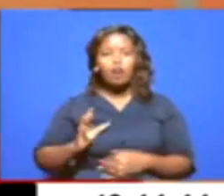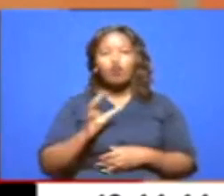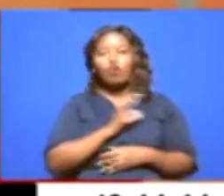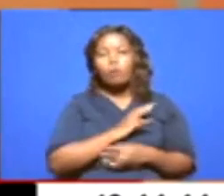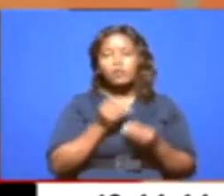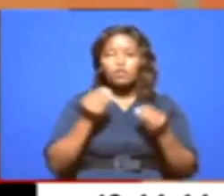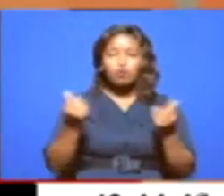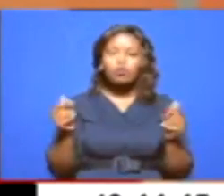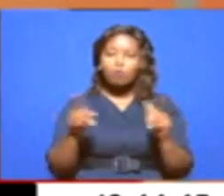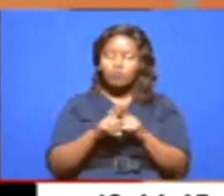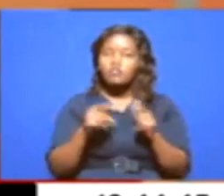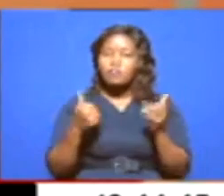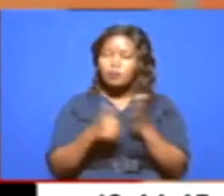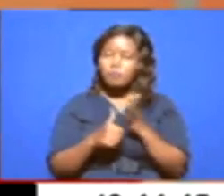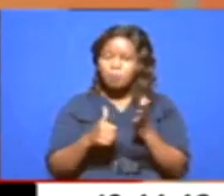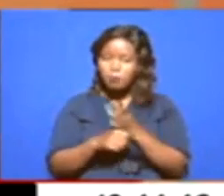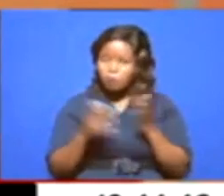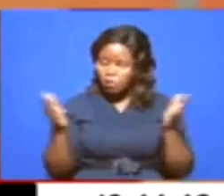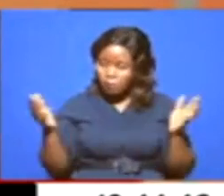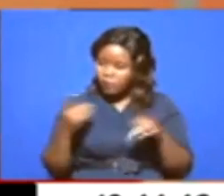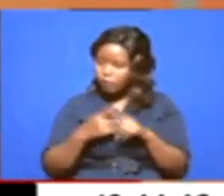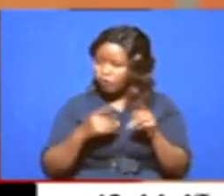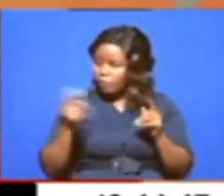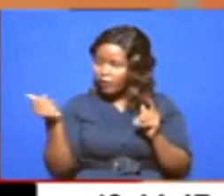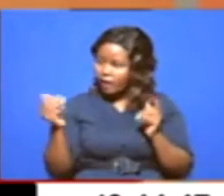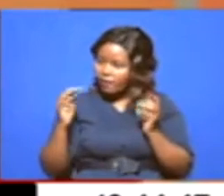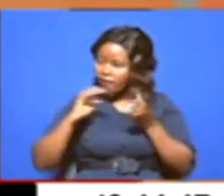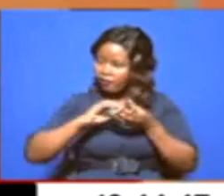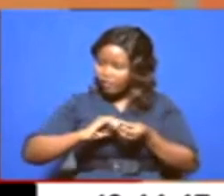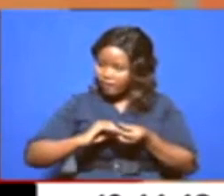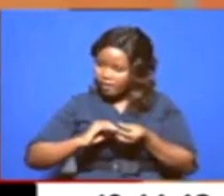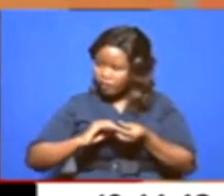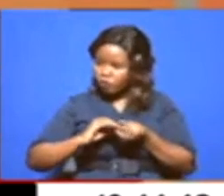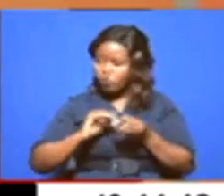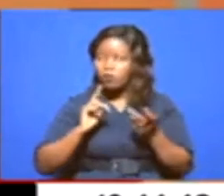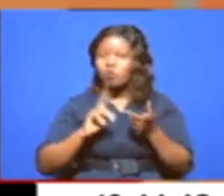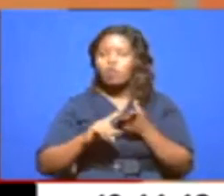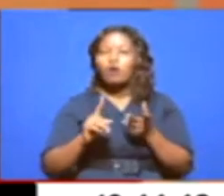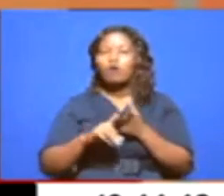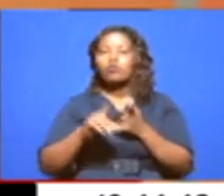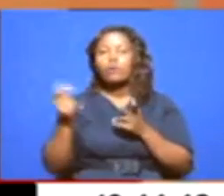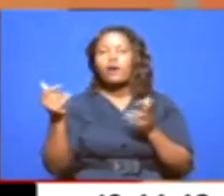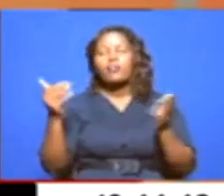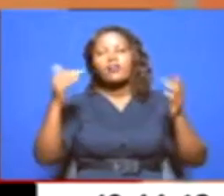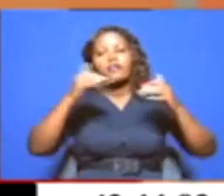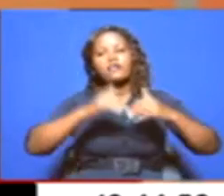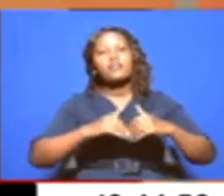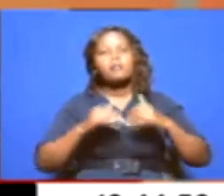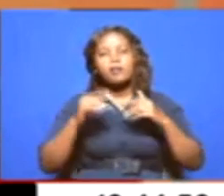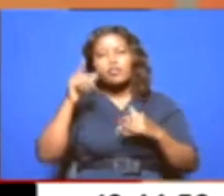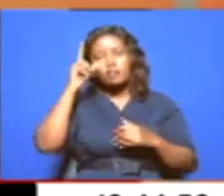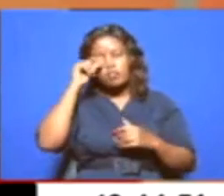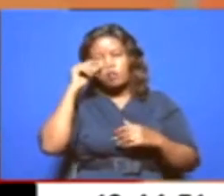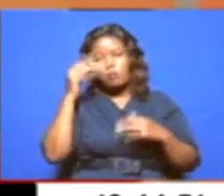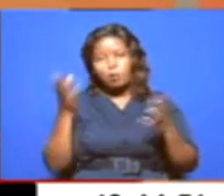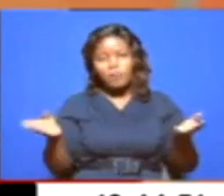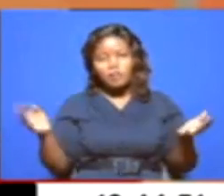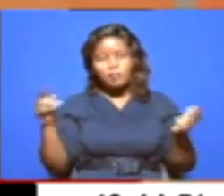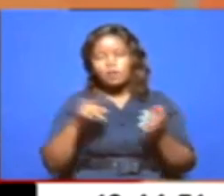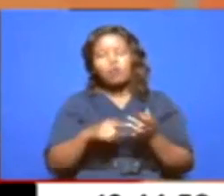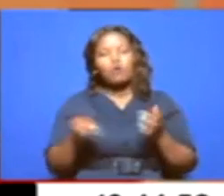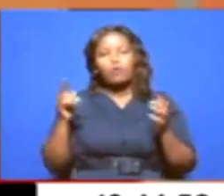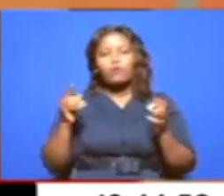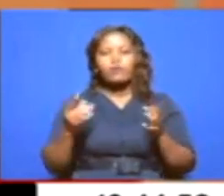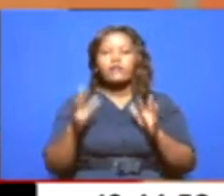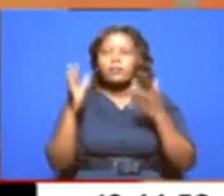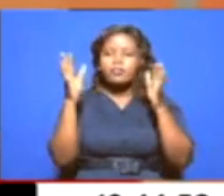athletics alone, but from other federations, and we had that seminar in Mombasa. So we are also going to share the same information on how to